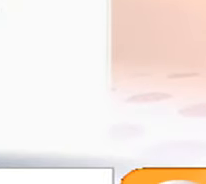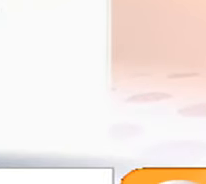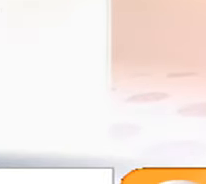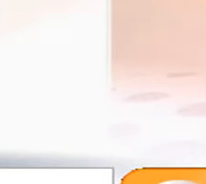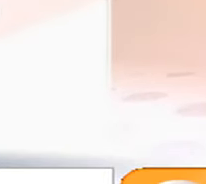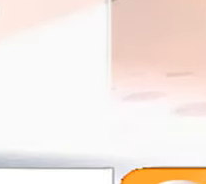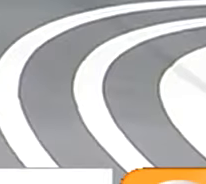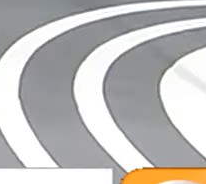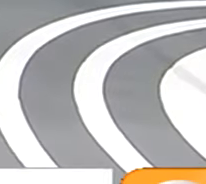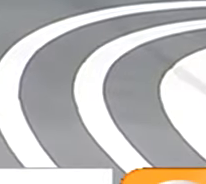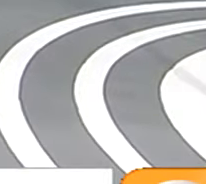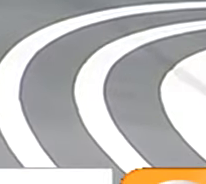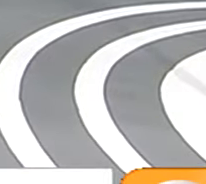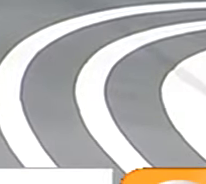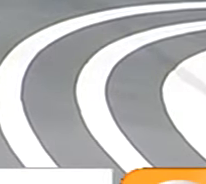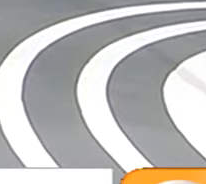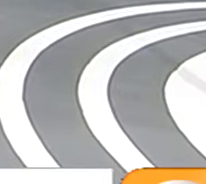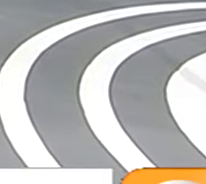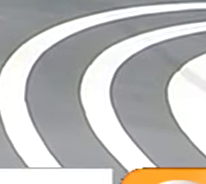for election?